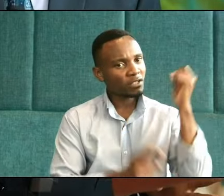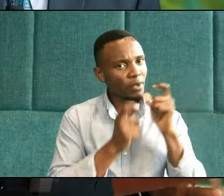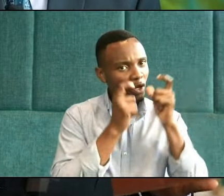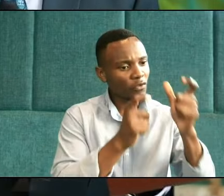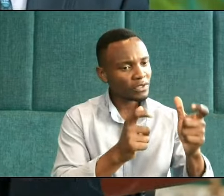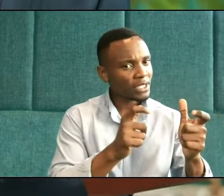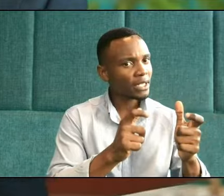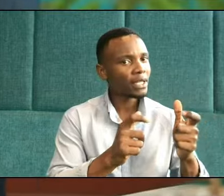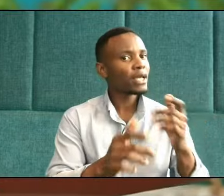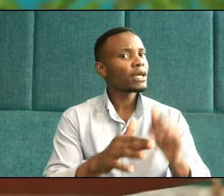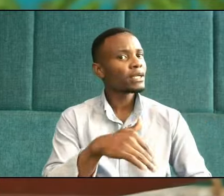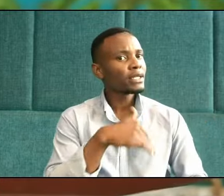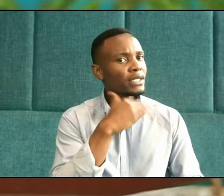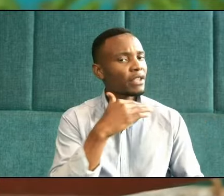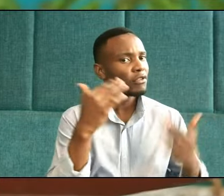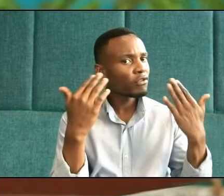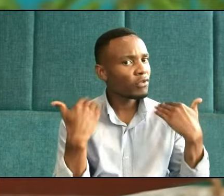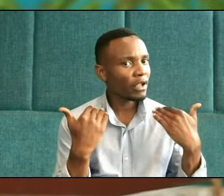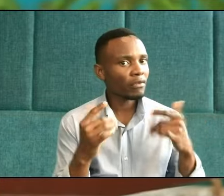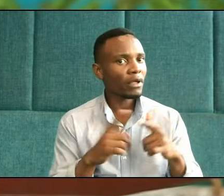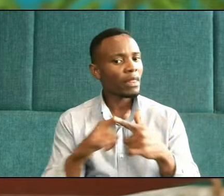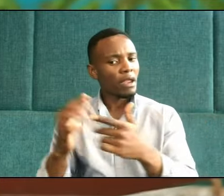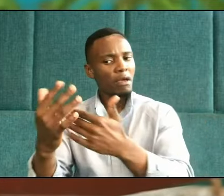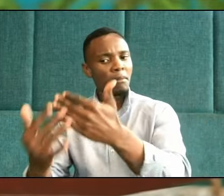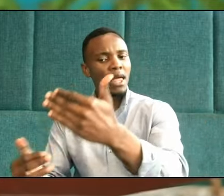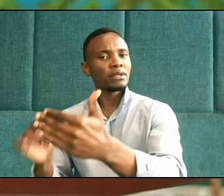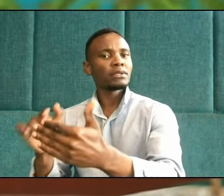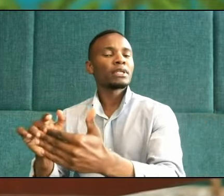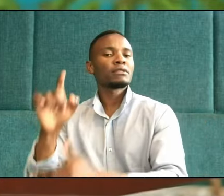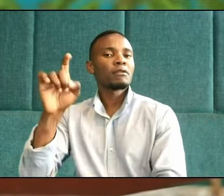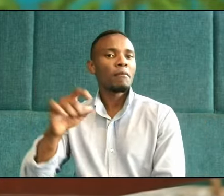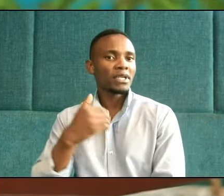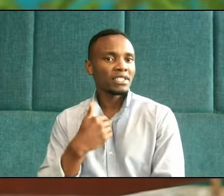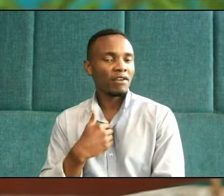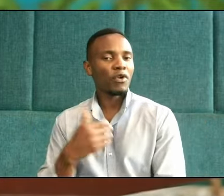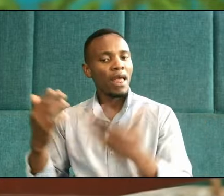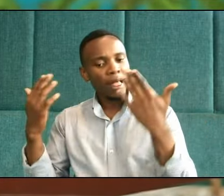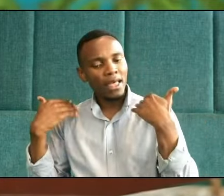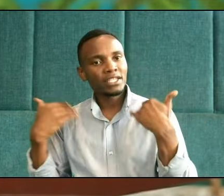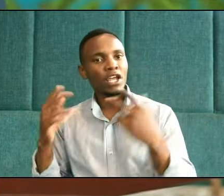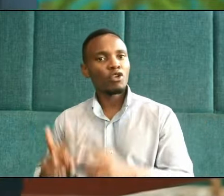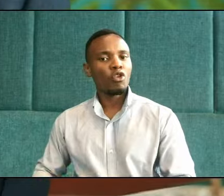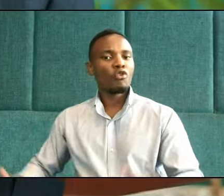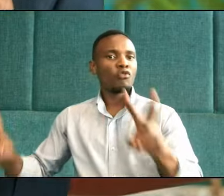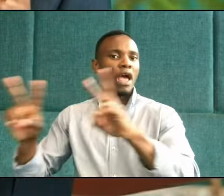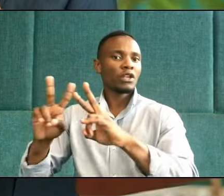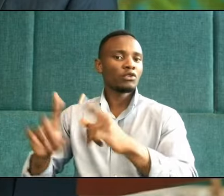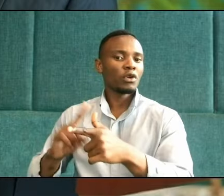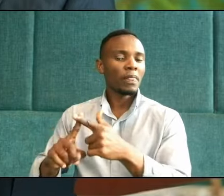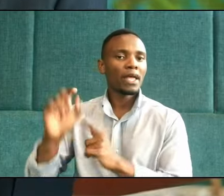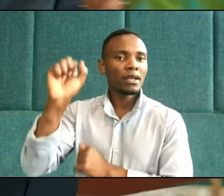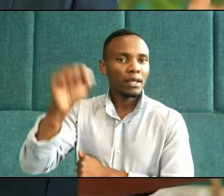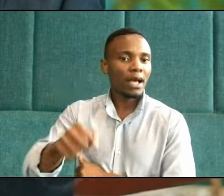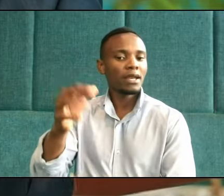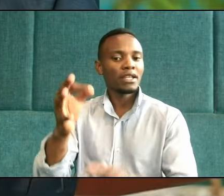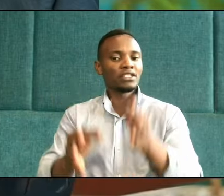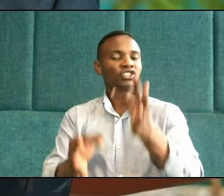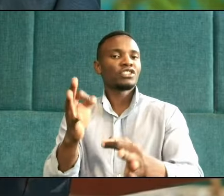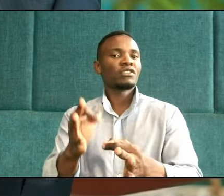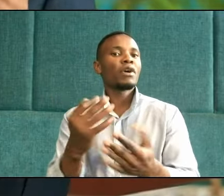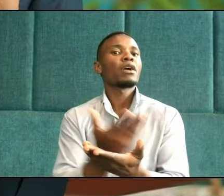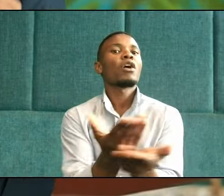eternal death, then the blood must have eternal value so that it can be able to justify all